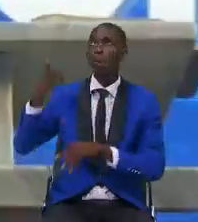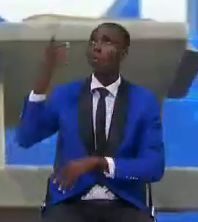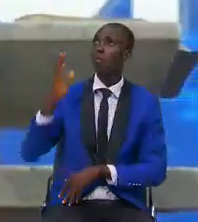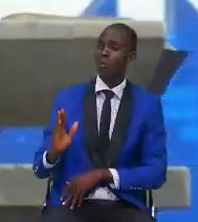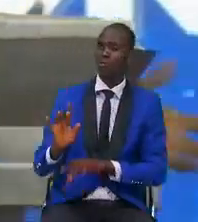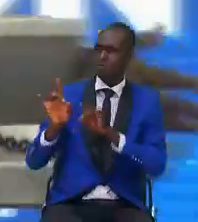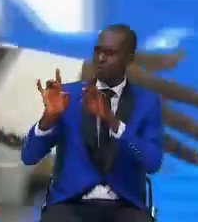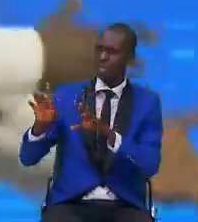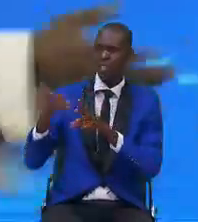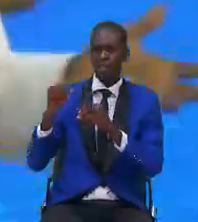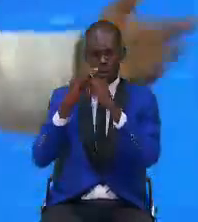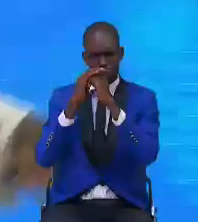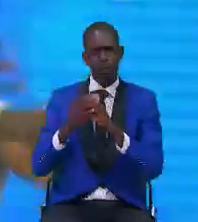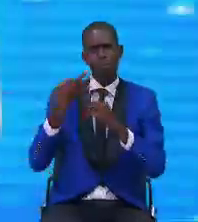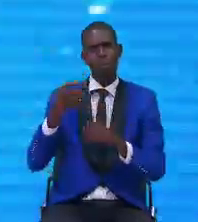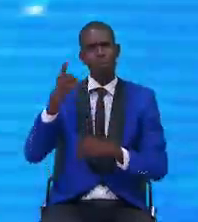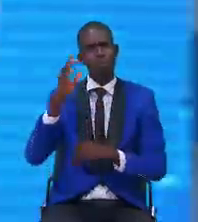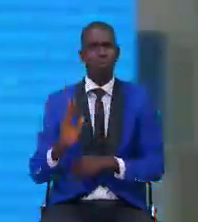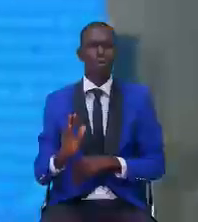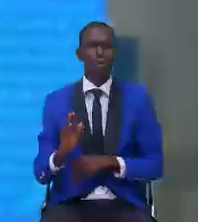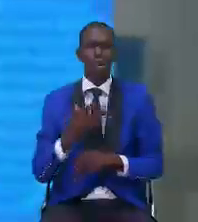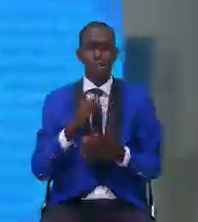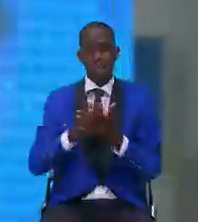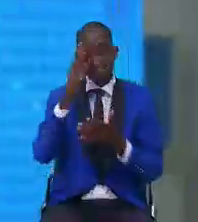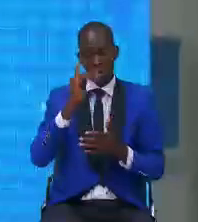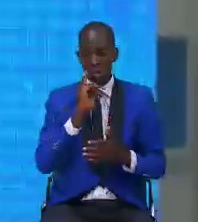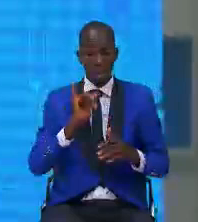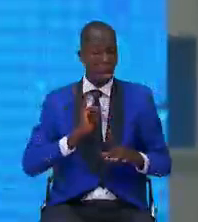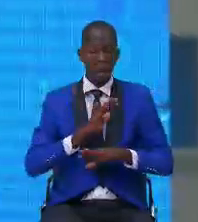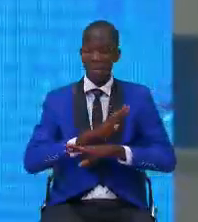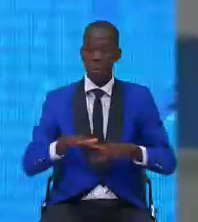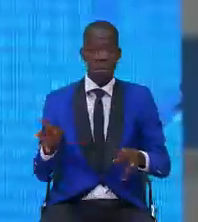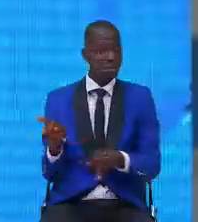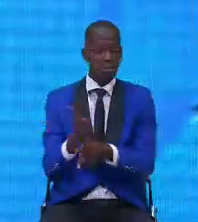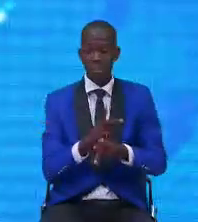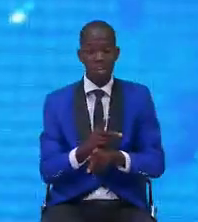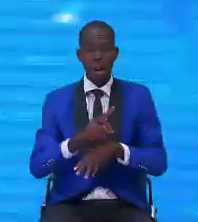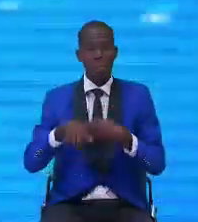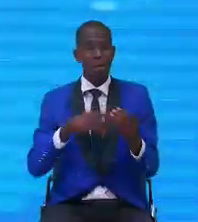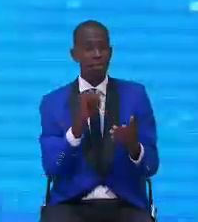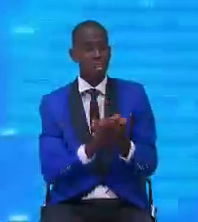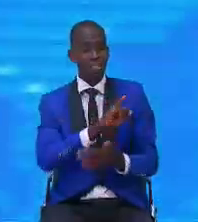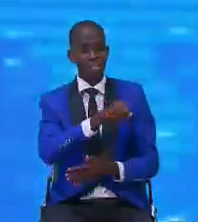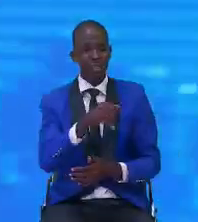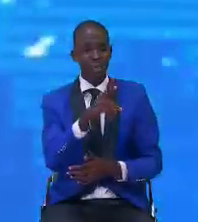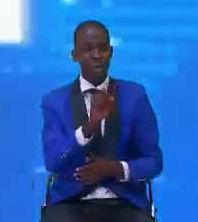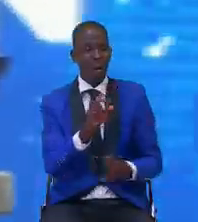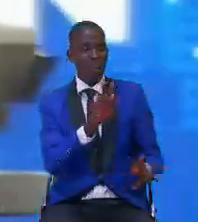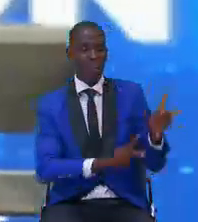of God. That's why he brought all those. He said, I don't care about those Jewish people. I don't care about their